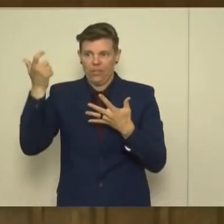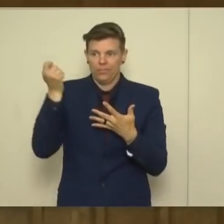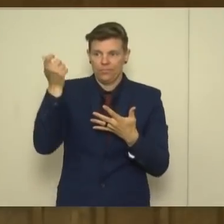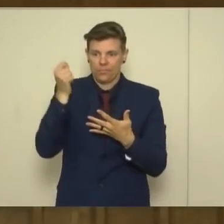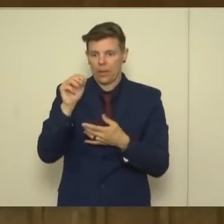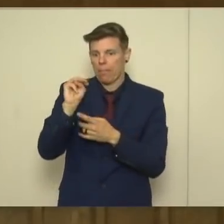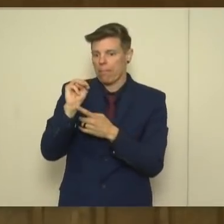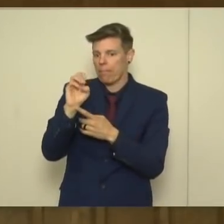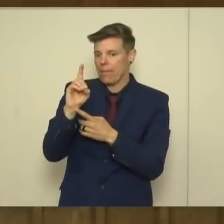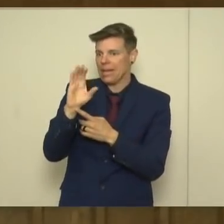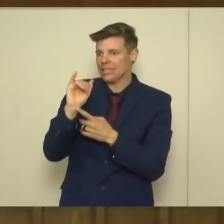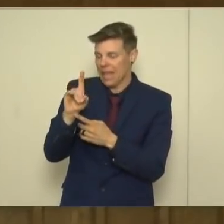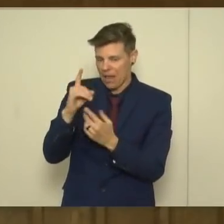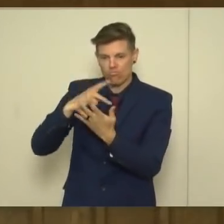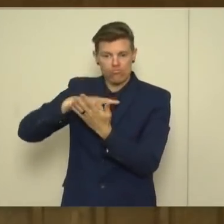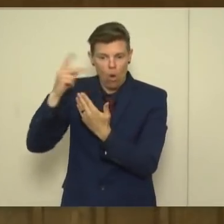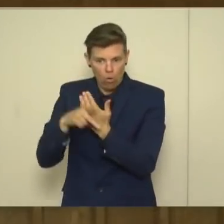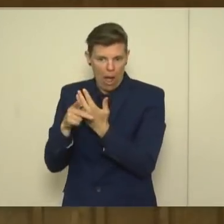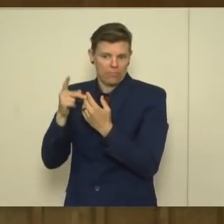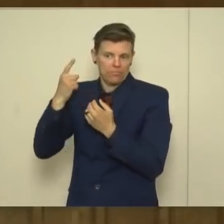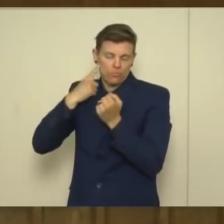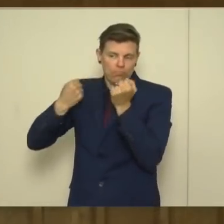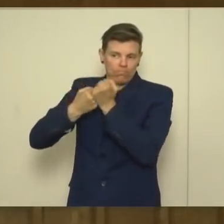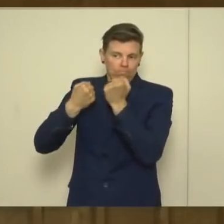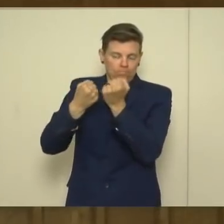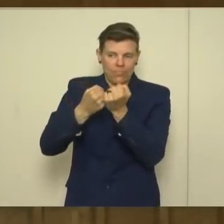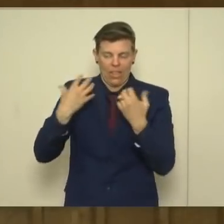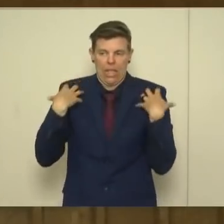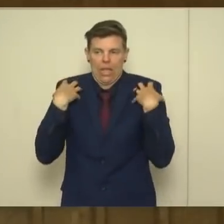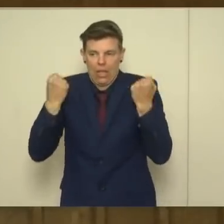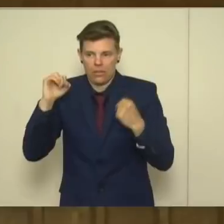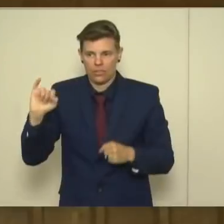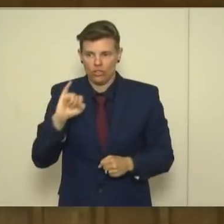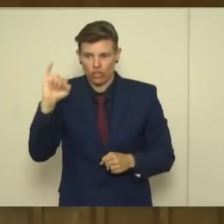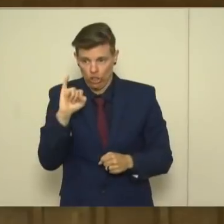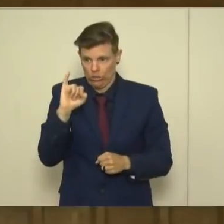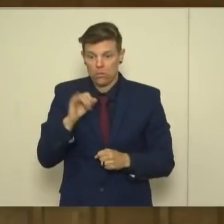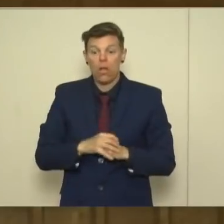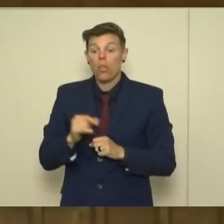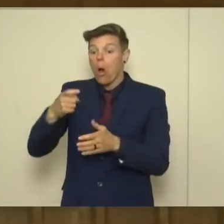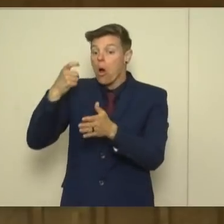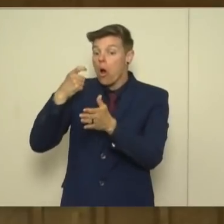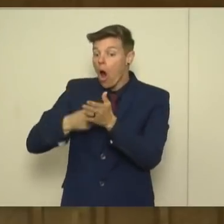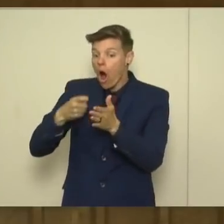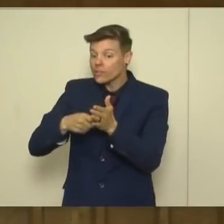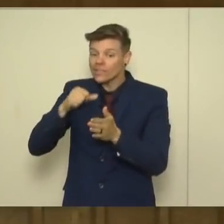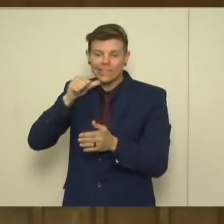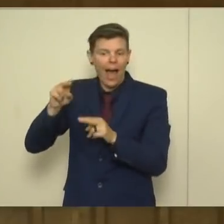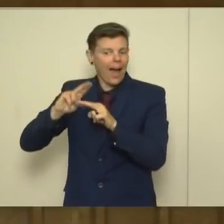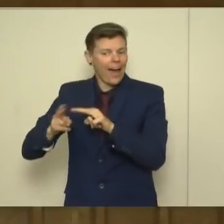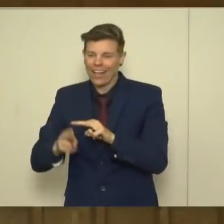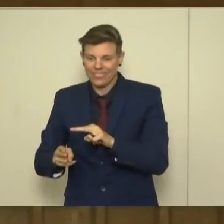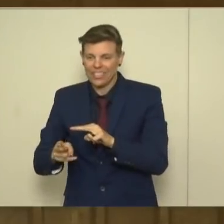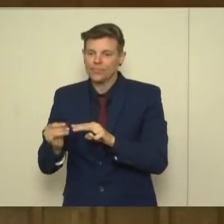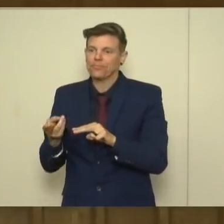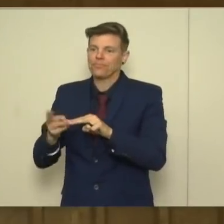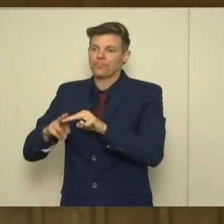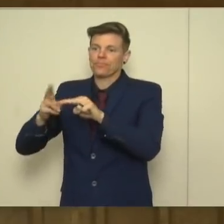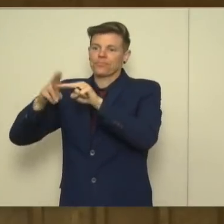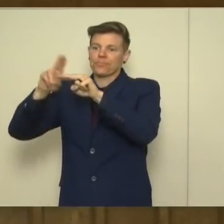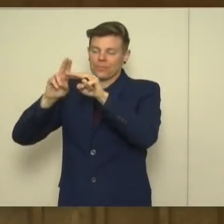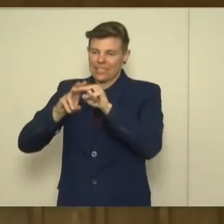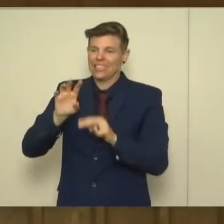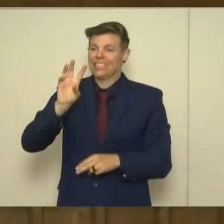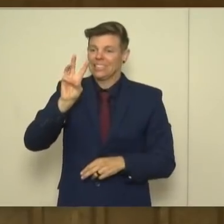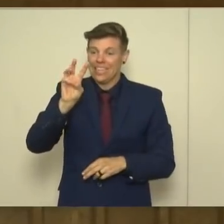And we're seeing actually costs not dropping at all, but going up. We have gotten a 6.2% increase